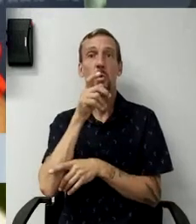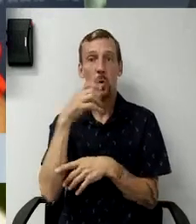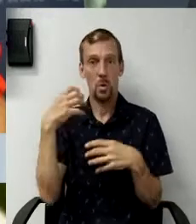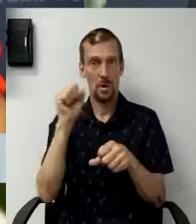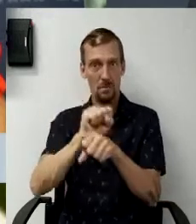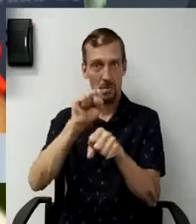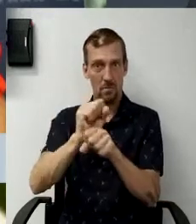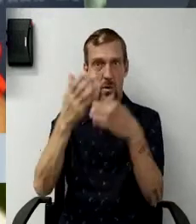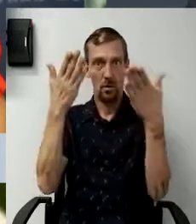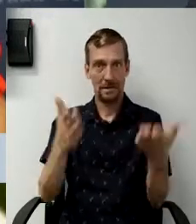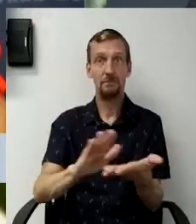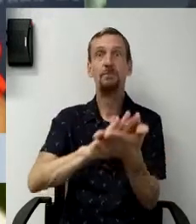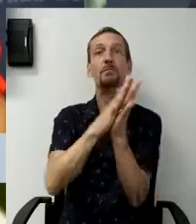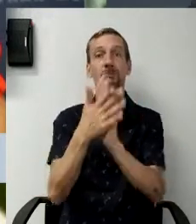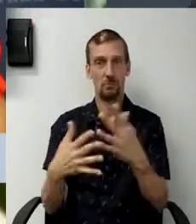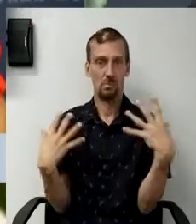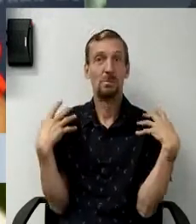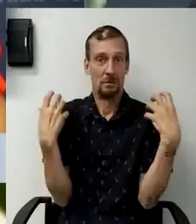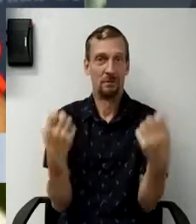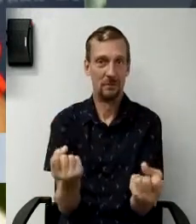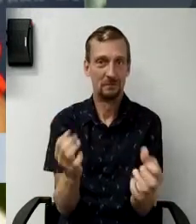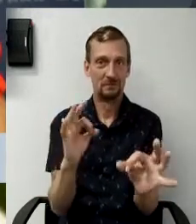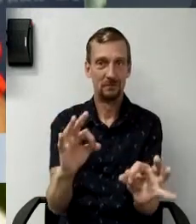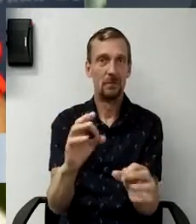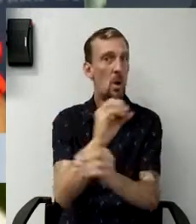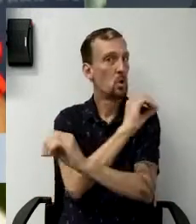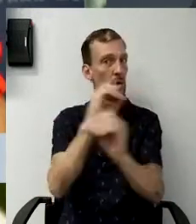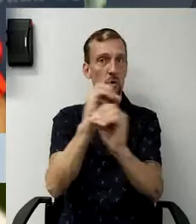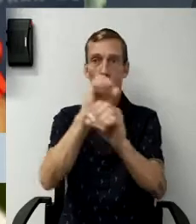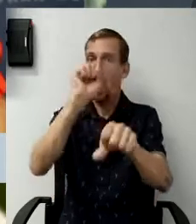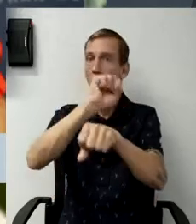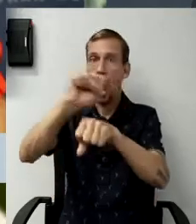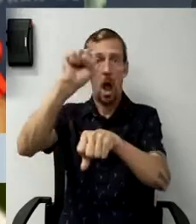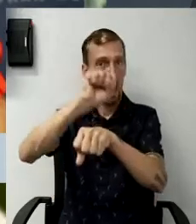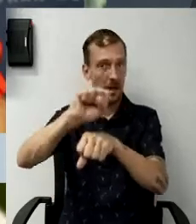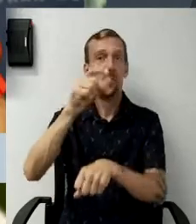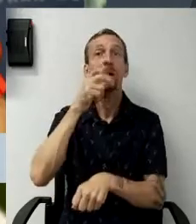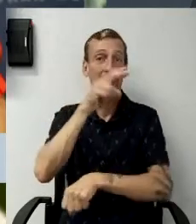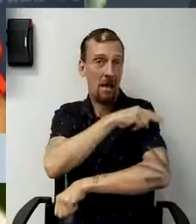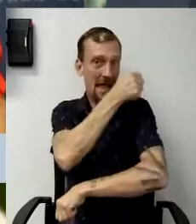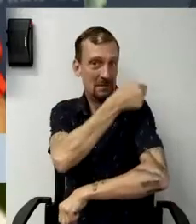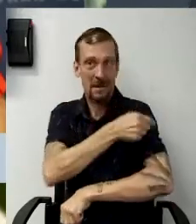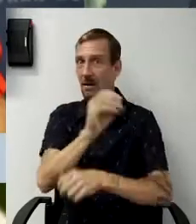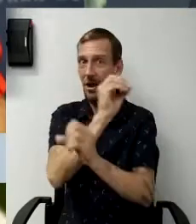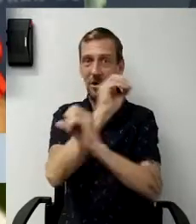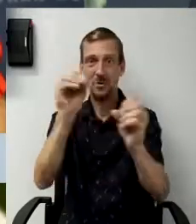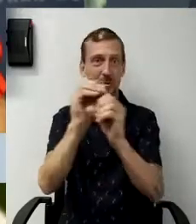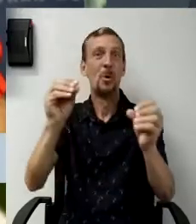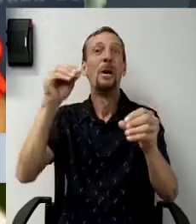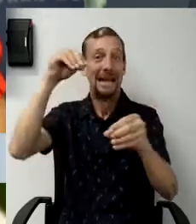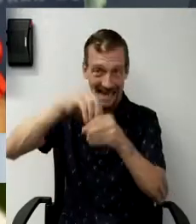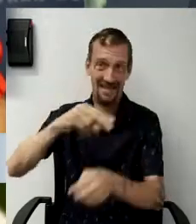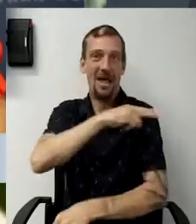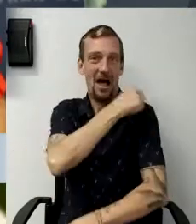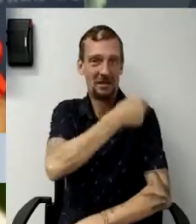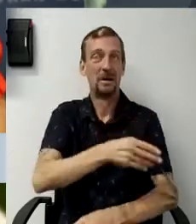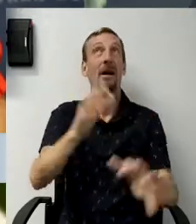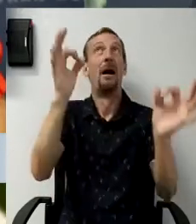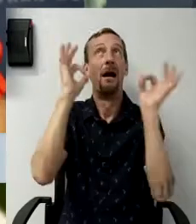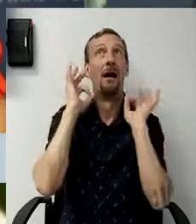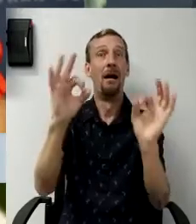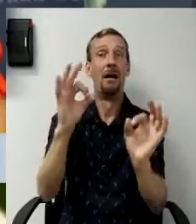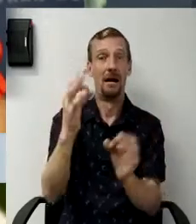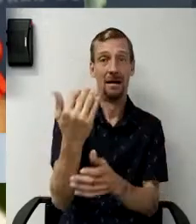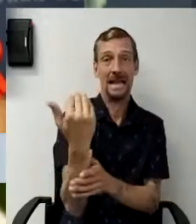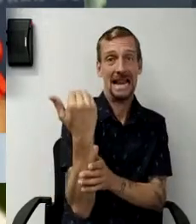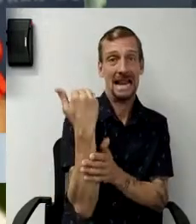recovered, and there are currently no hospital employees that are hospitalized right now that are in the hospital. So just a week or so ago, we